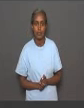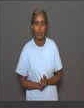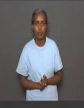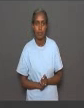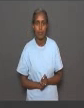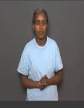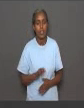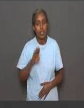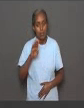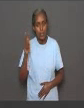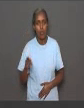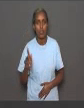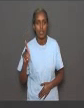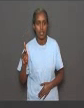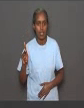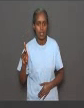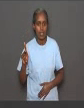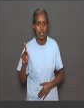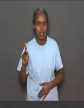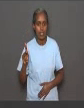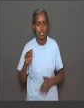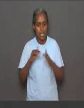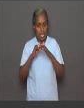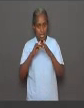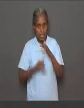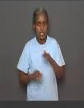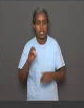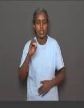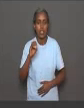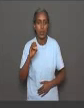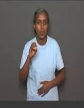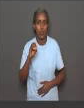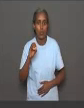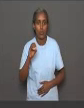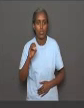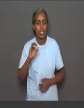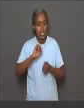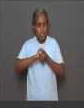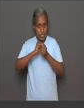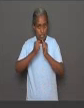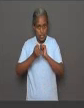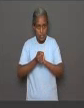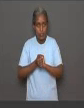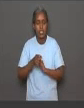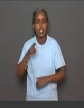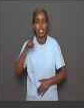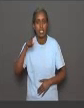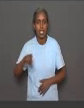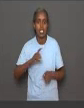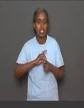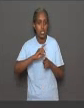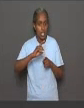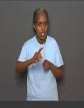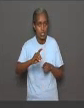If b over k is less than 0, the shift in the x